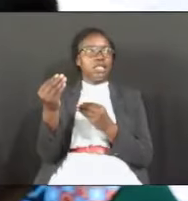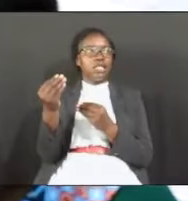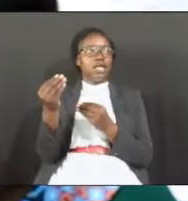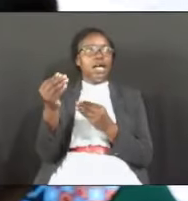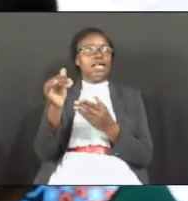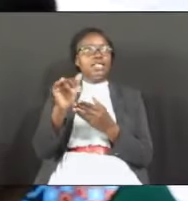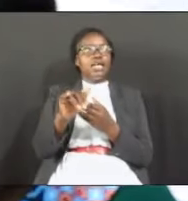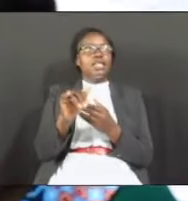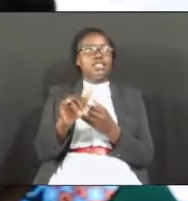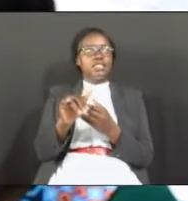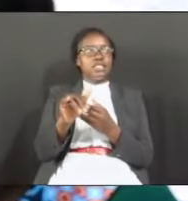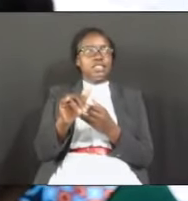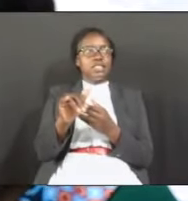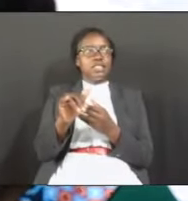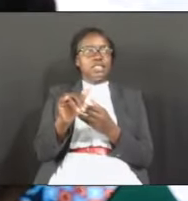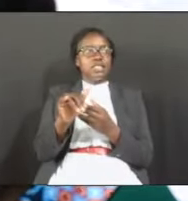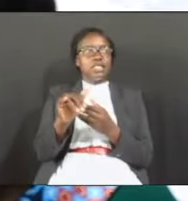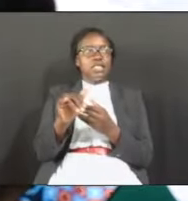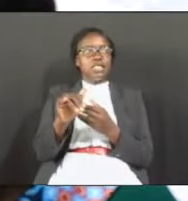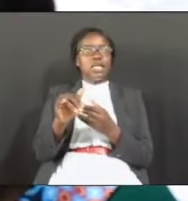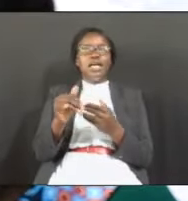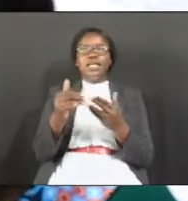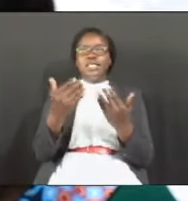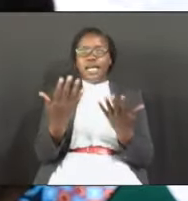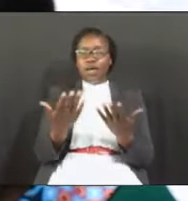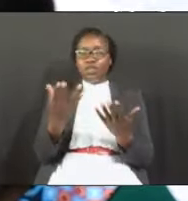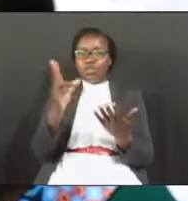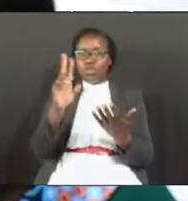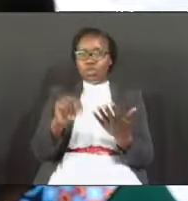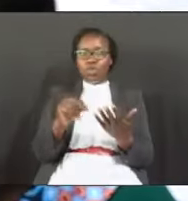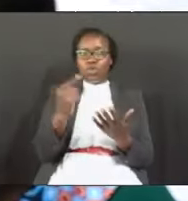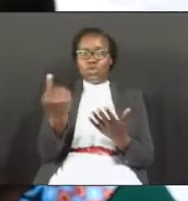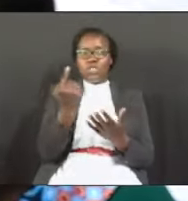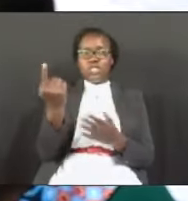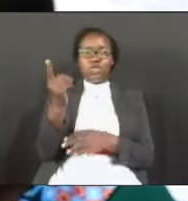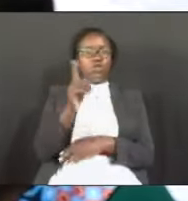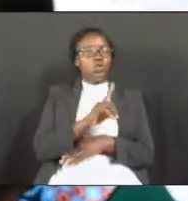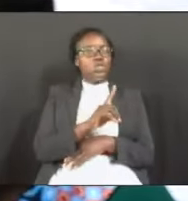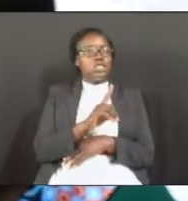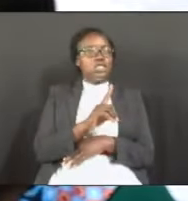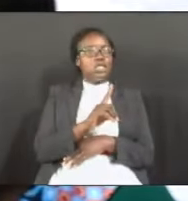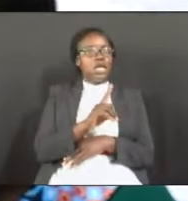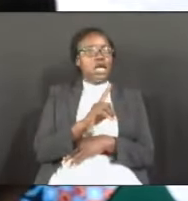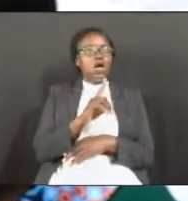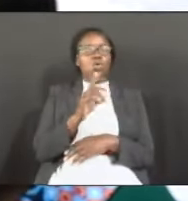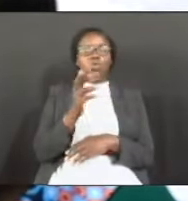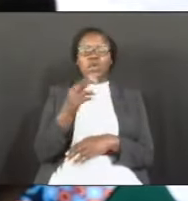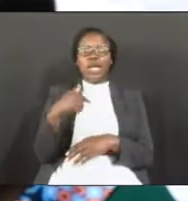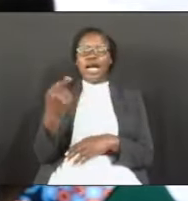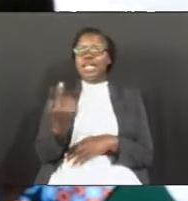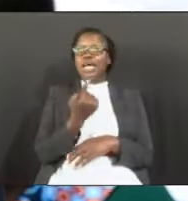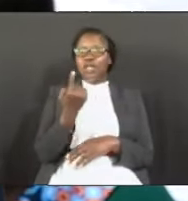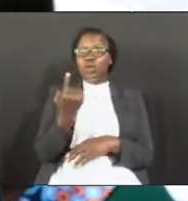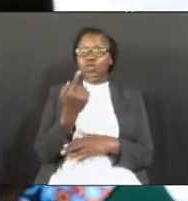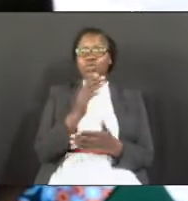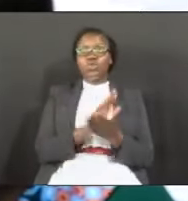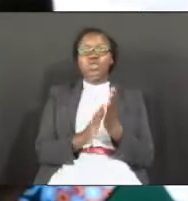mean there's no single day we are without the care of